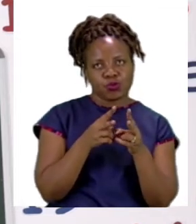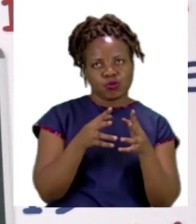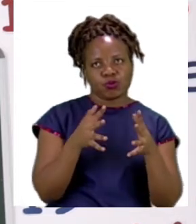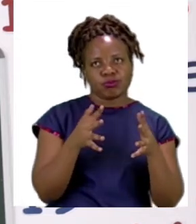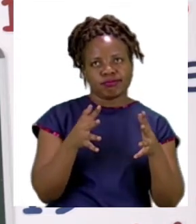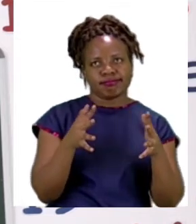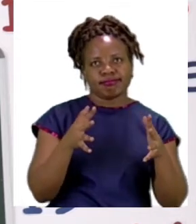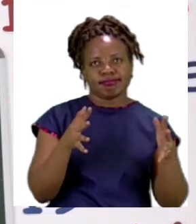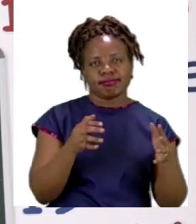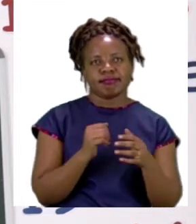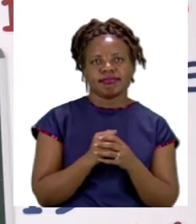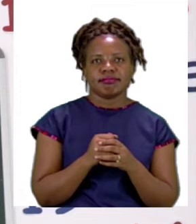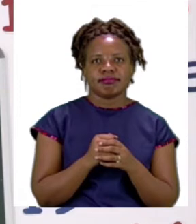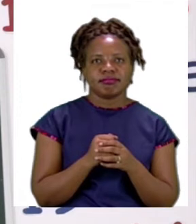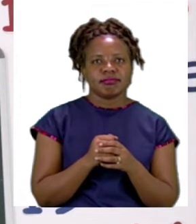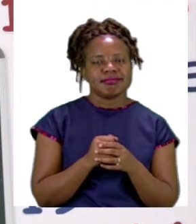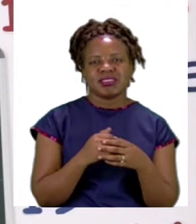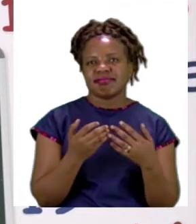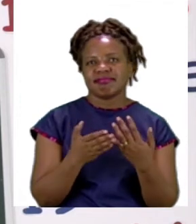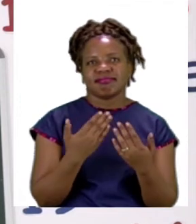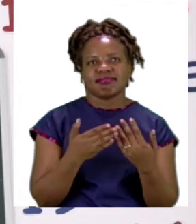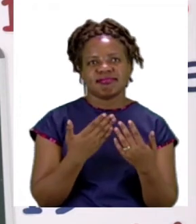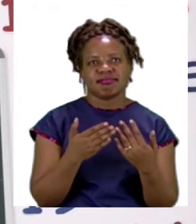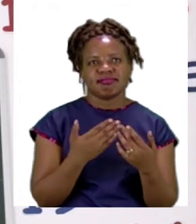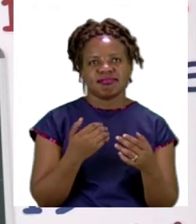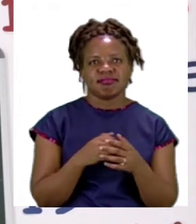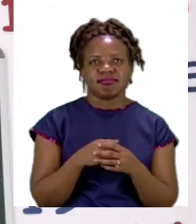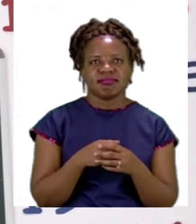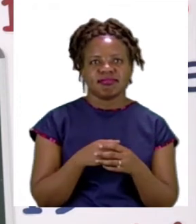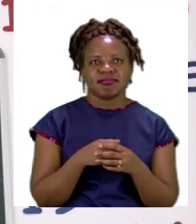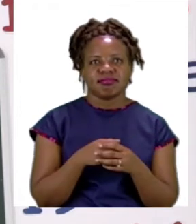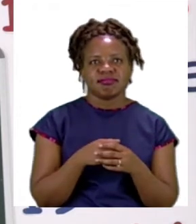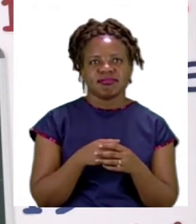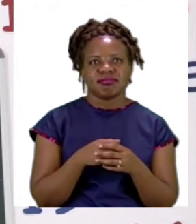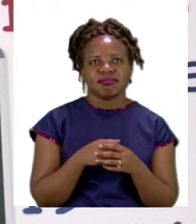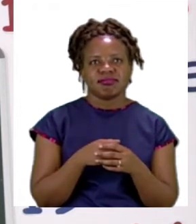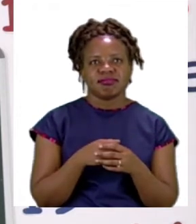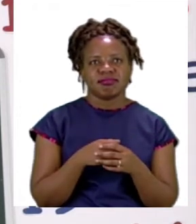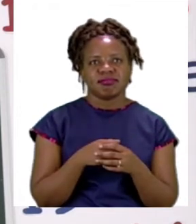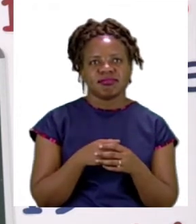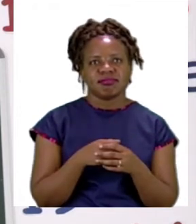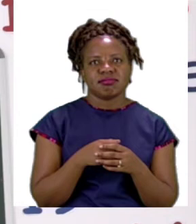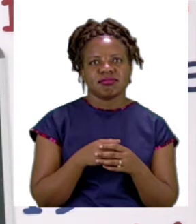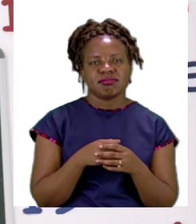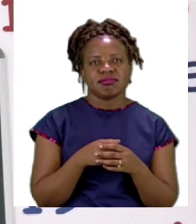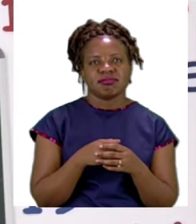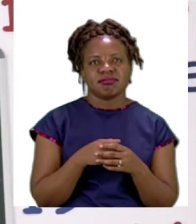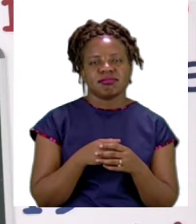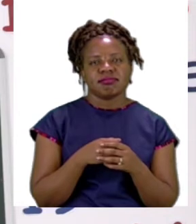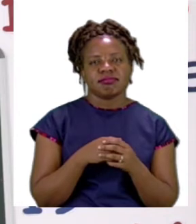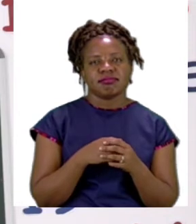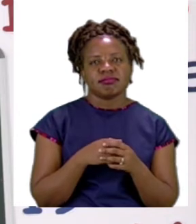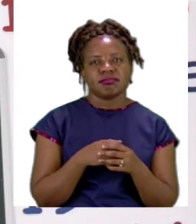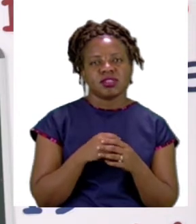one, this one is also very easy because you are going to write it the way you say it. So